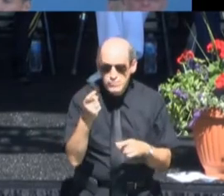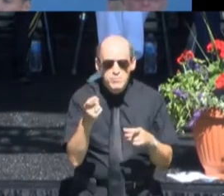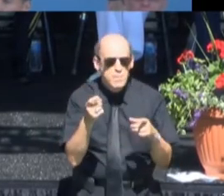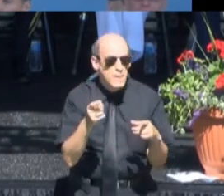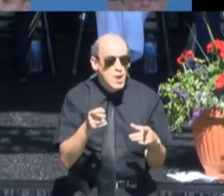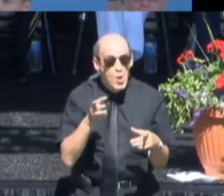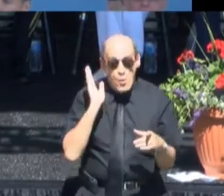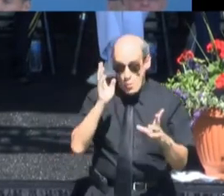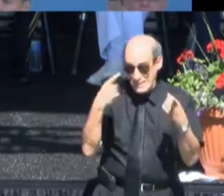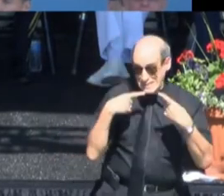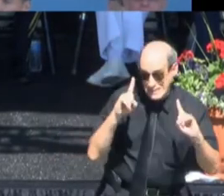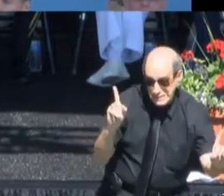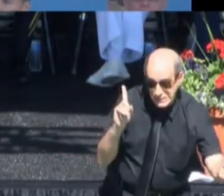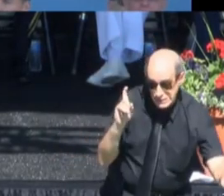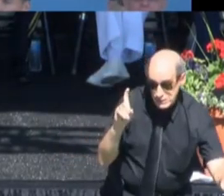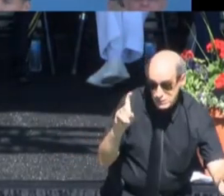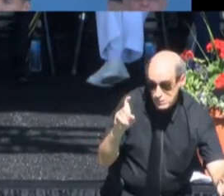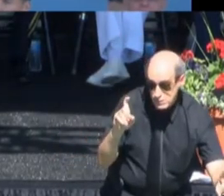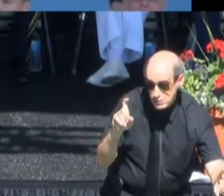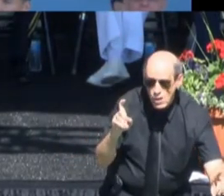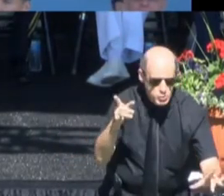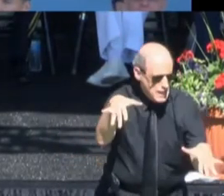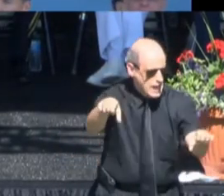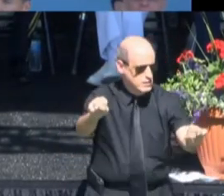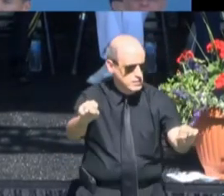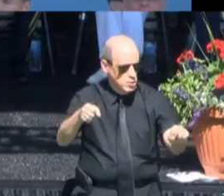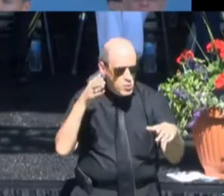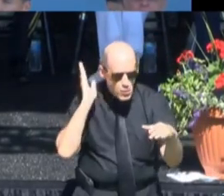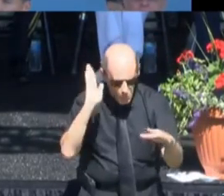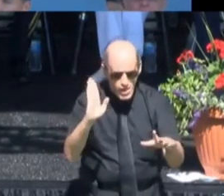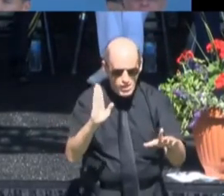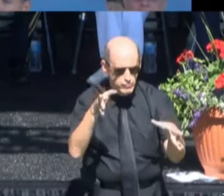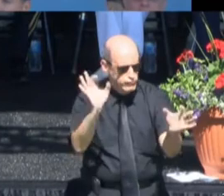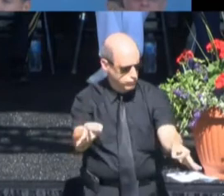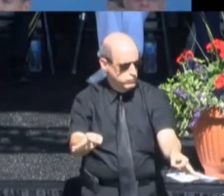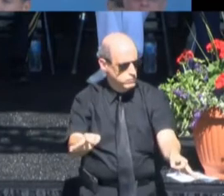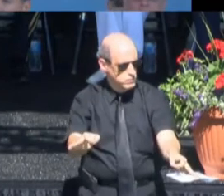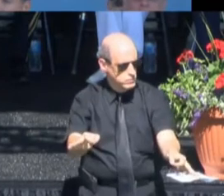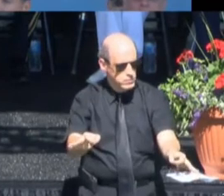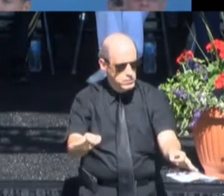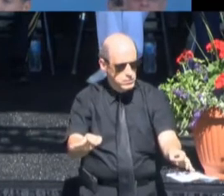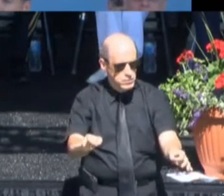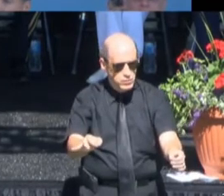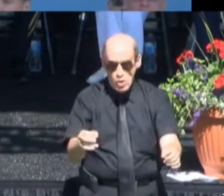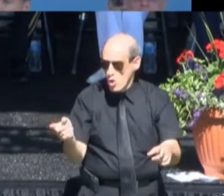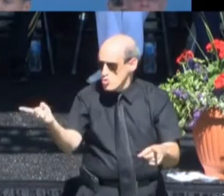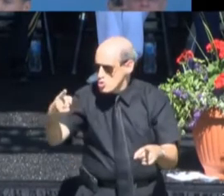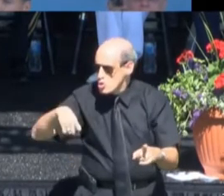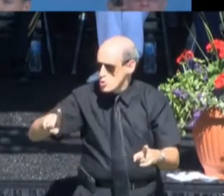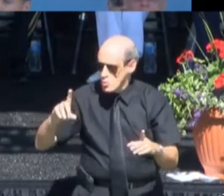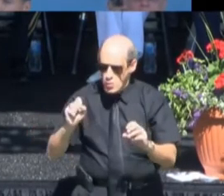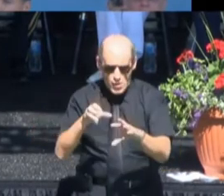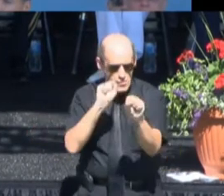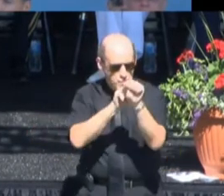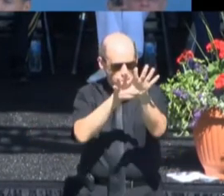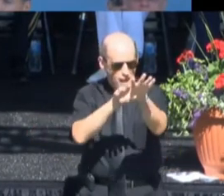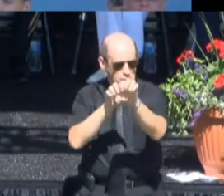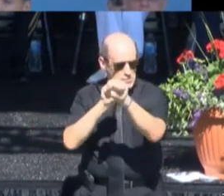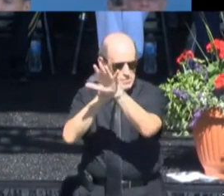Will you succeed? Yes, you will indeed. You'll move